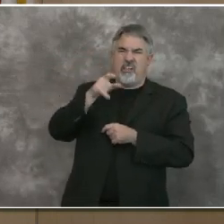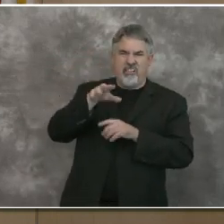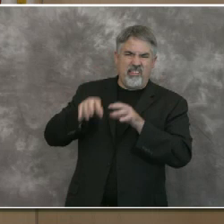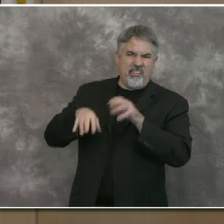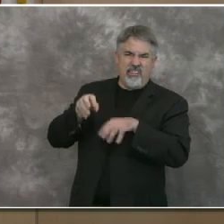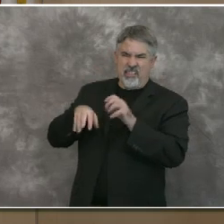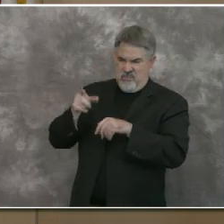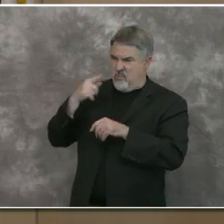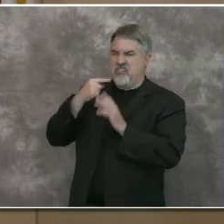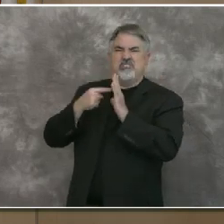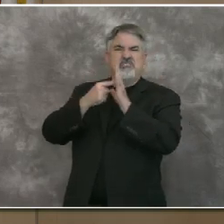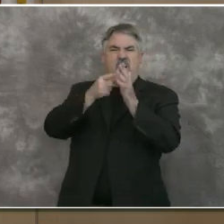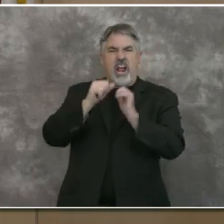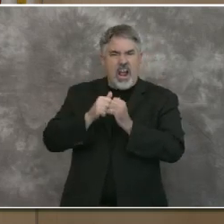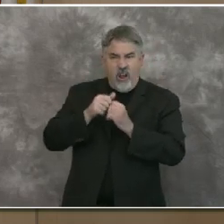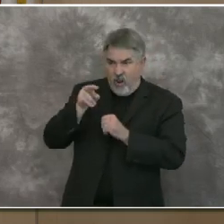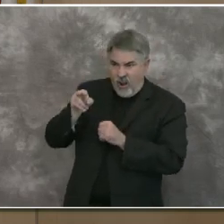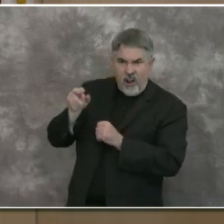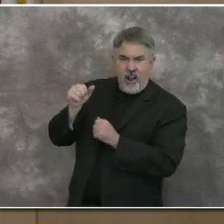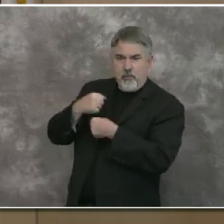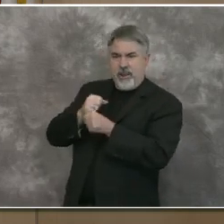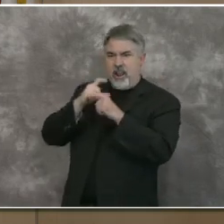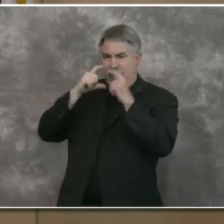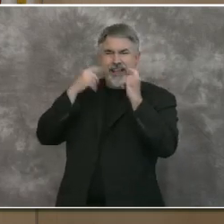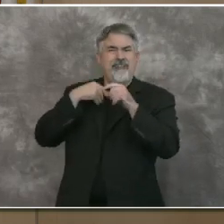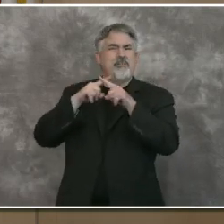facial coverings, there are numerous